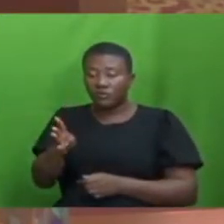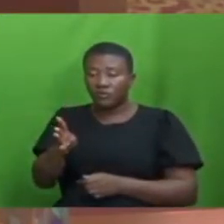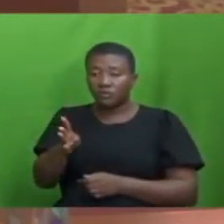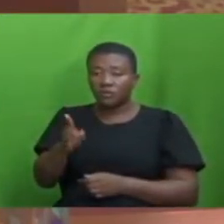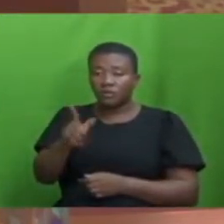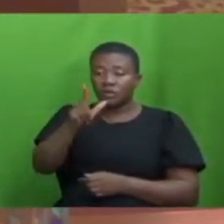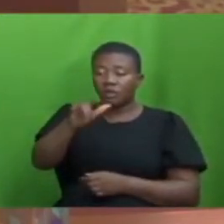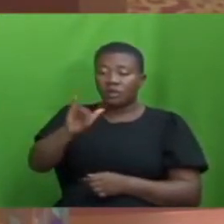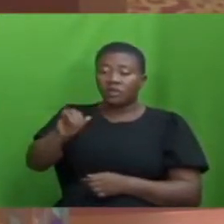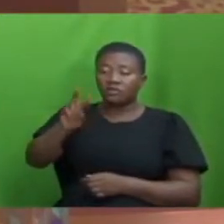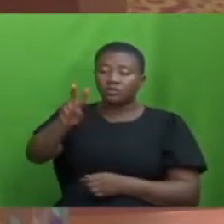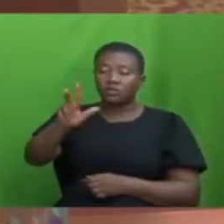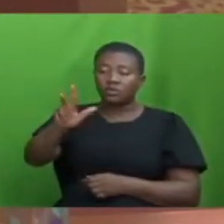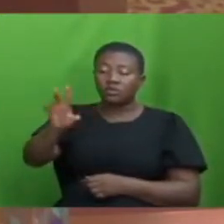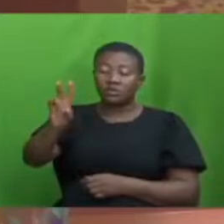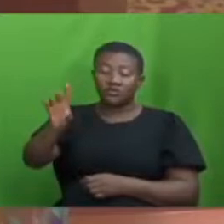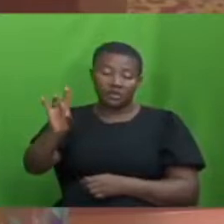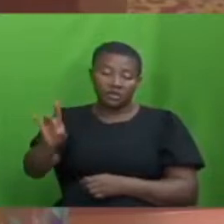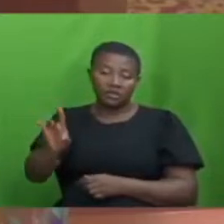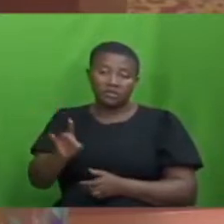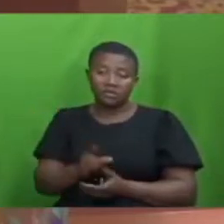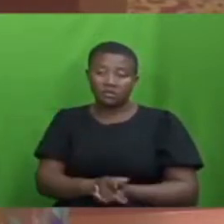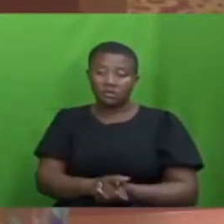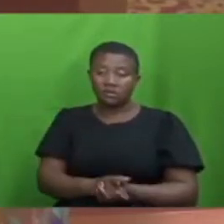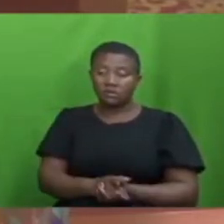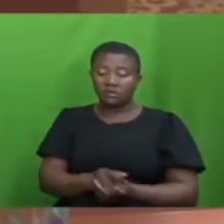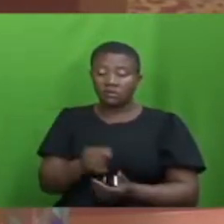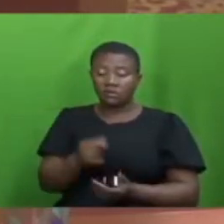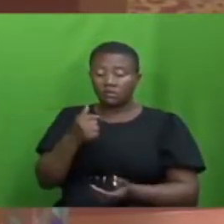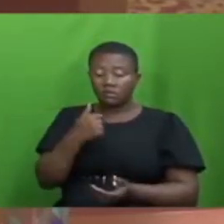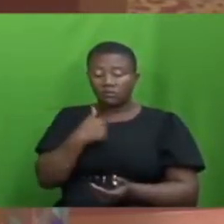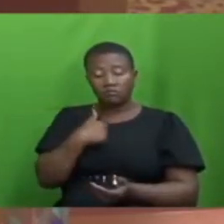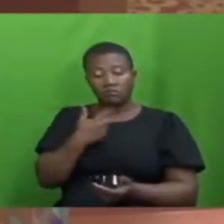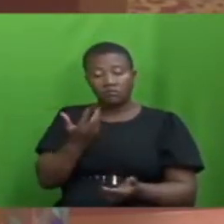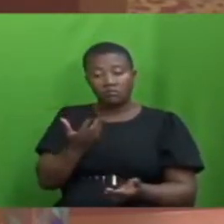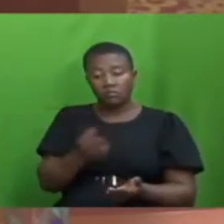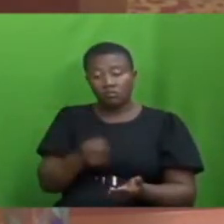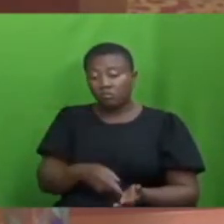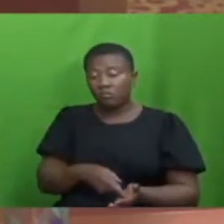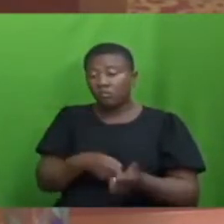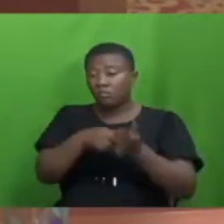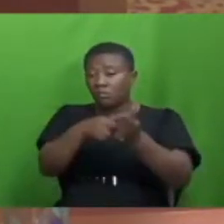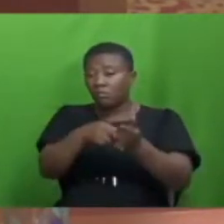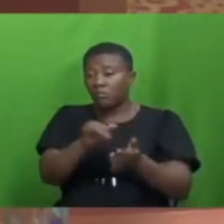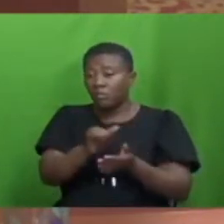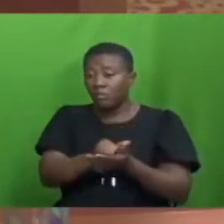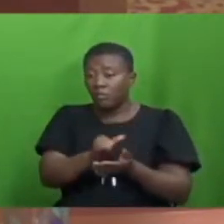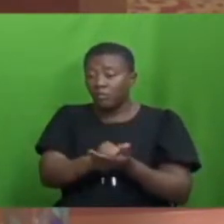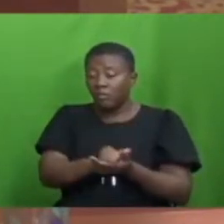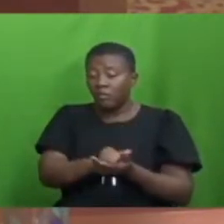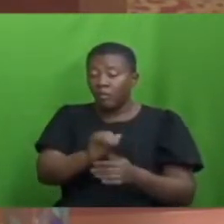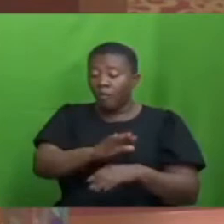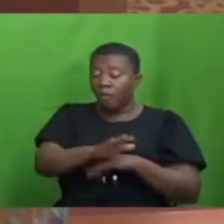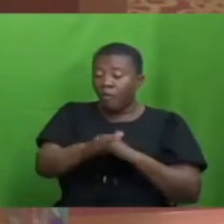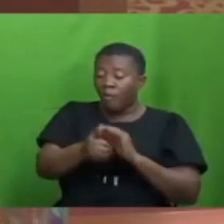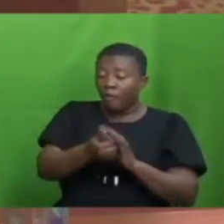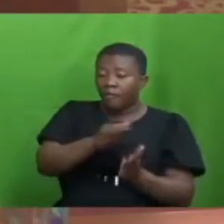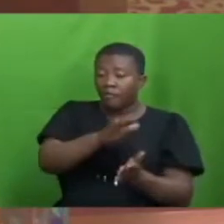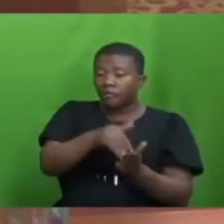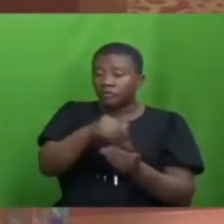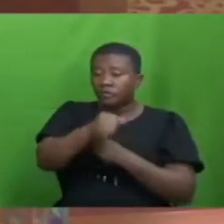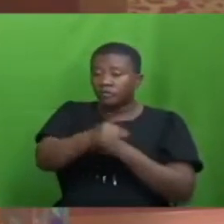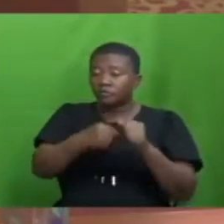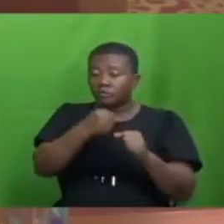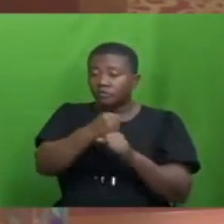LI 2378. I respectfully, Mr. Speaker, request that the entire 2023 mid-year fiscal